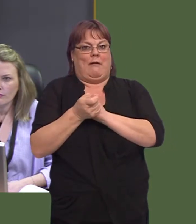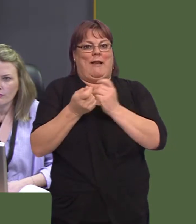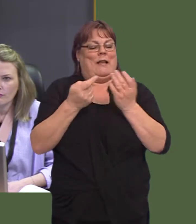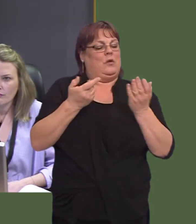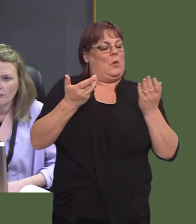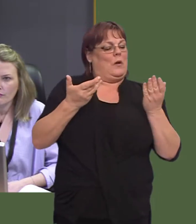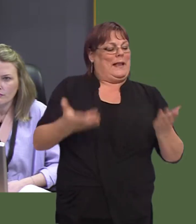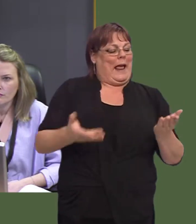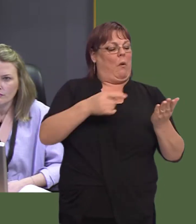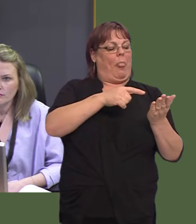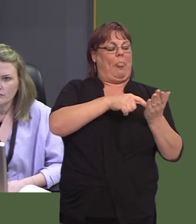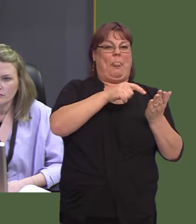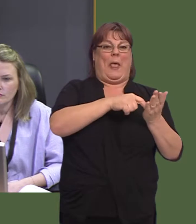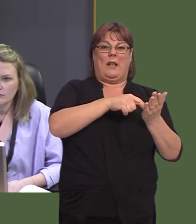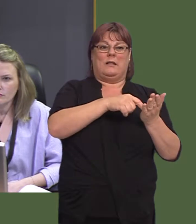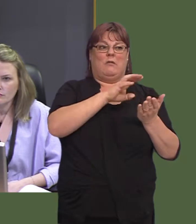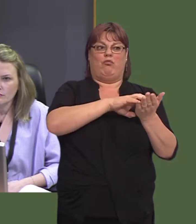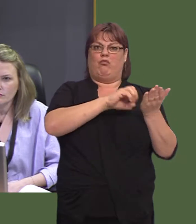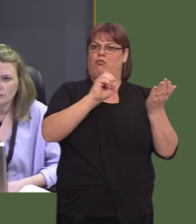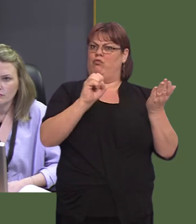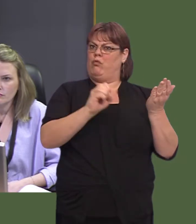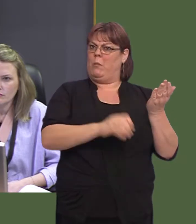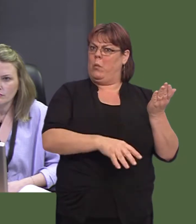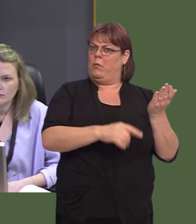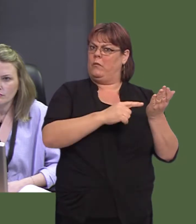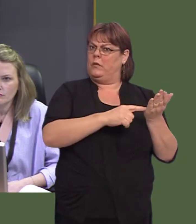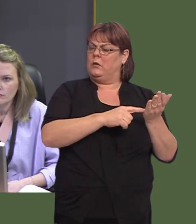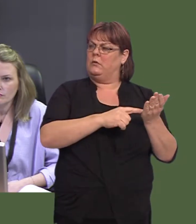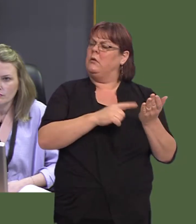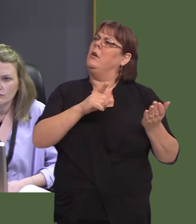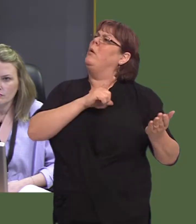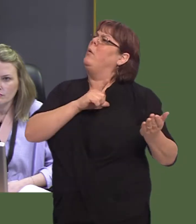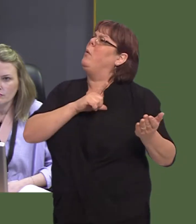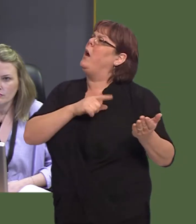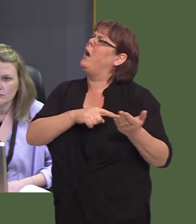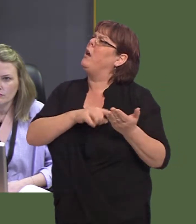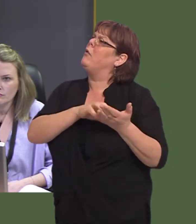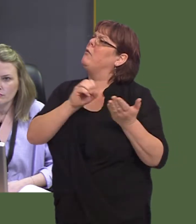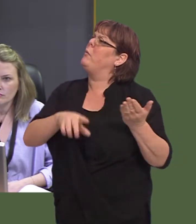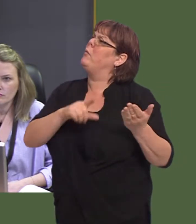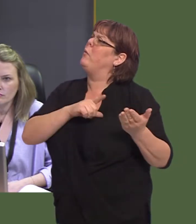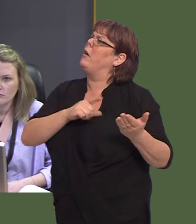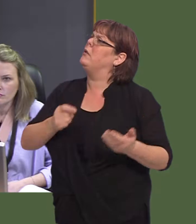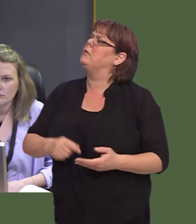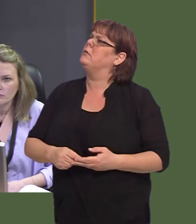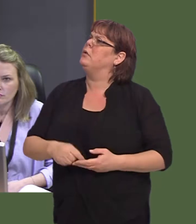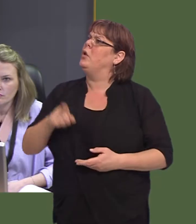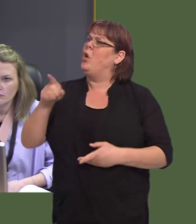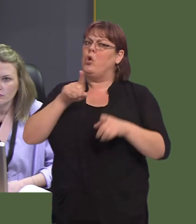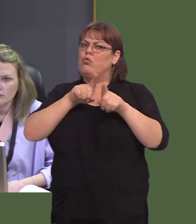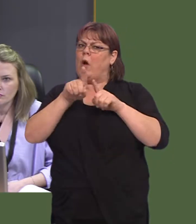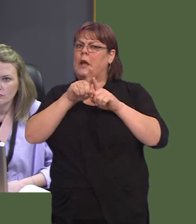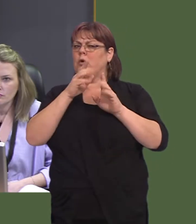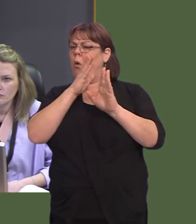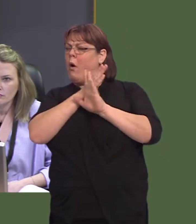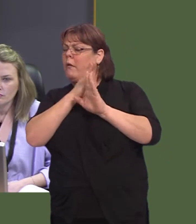entry, omits that reference to special advisers. Why is that, First Minister? Are you trying to conceal